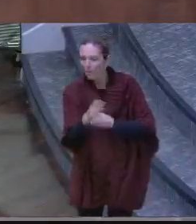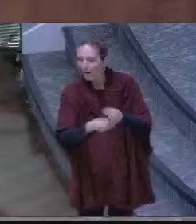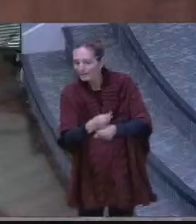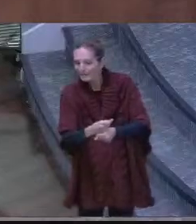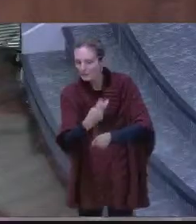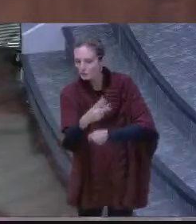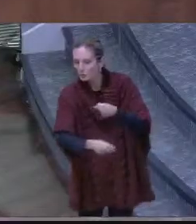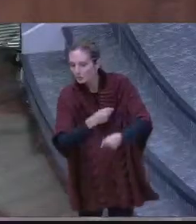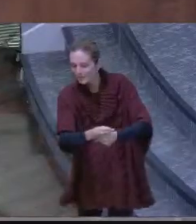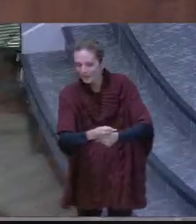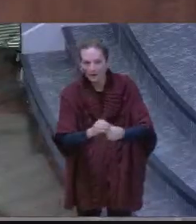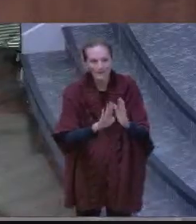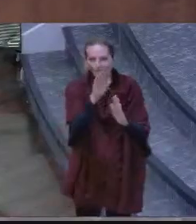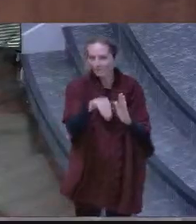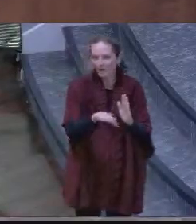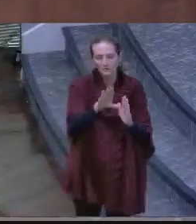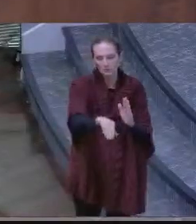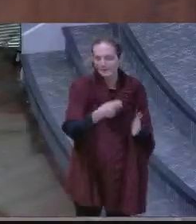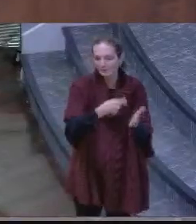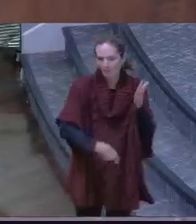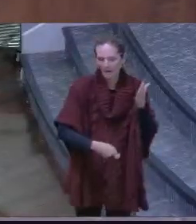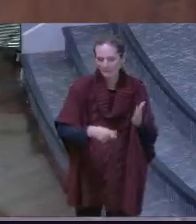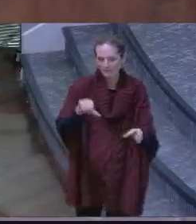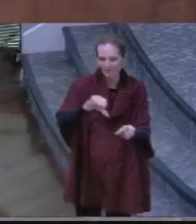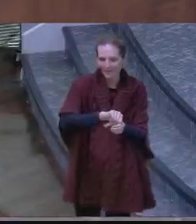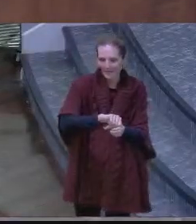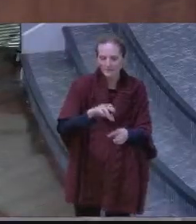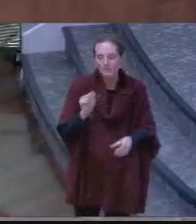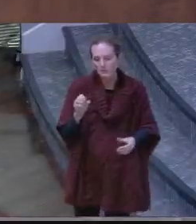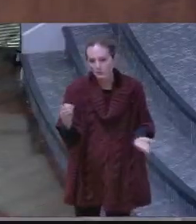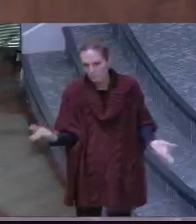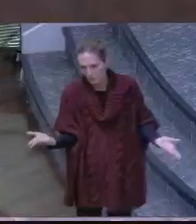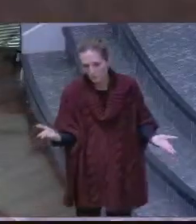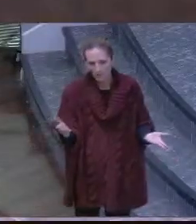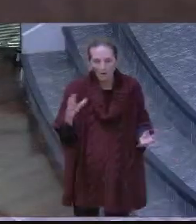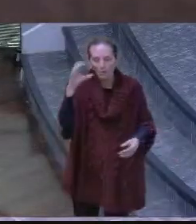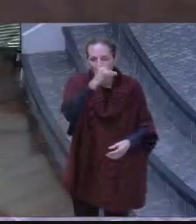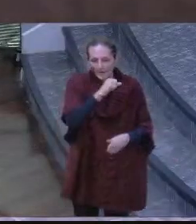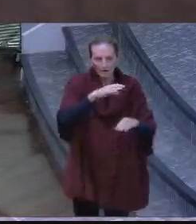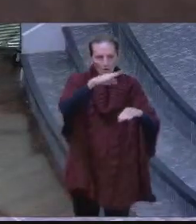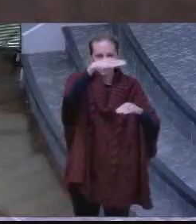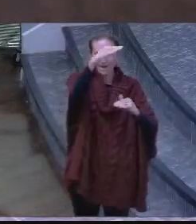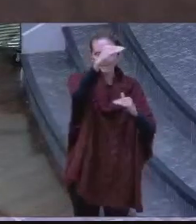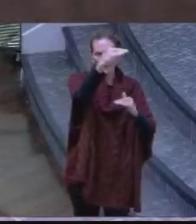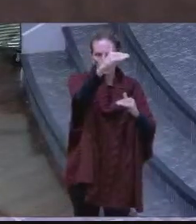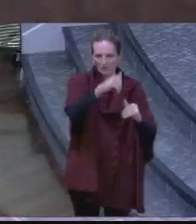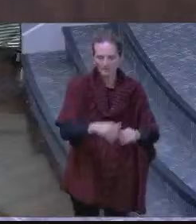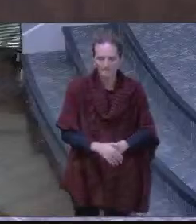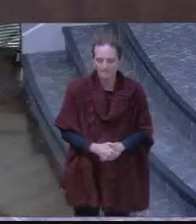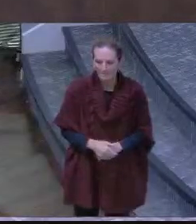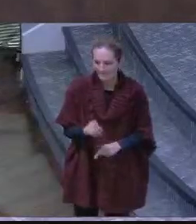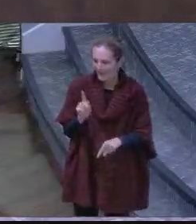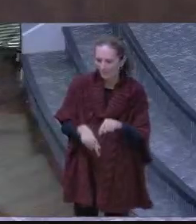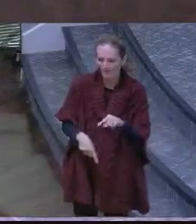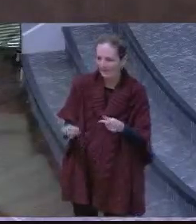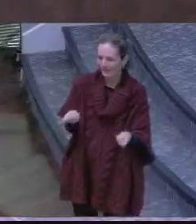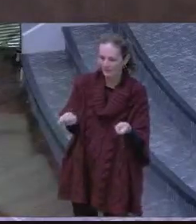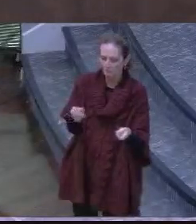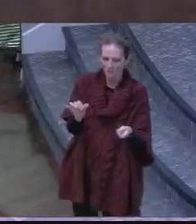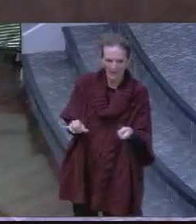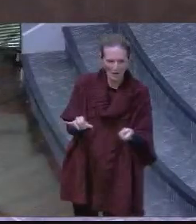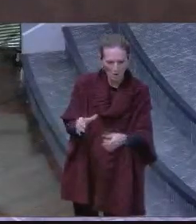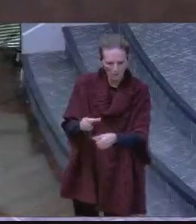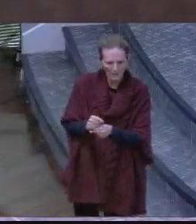fluctuates with every shipment. and so again, that's not something we control at all in terms of that, but we do get a discount, right? What